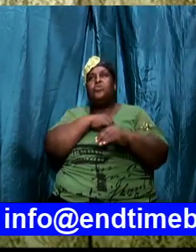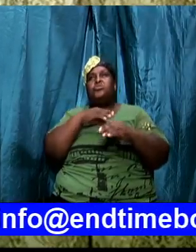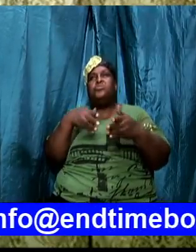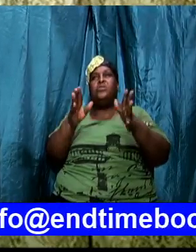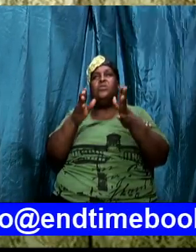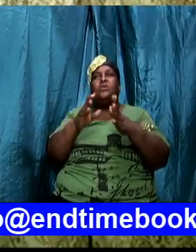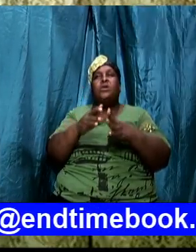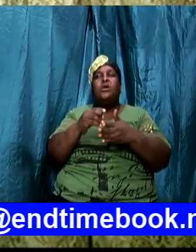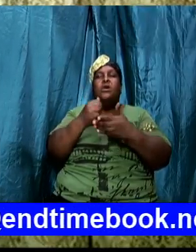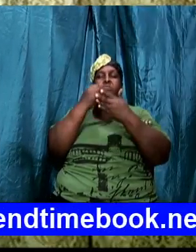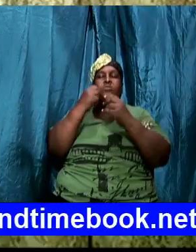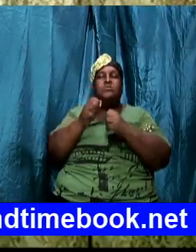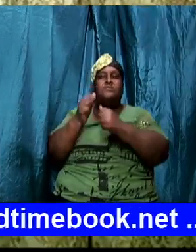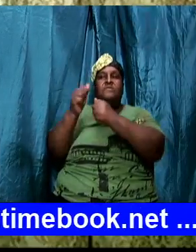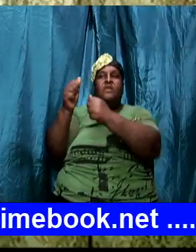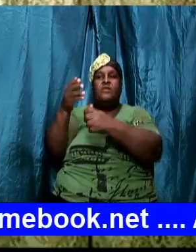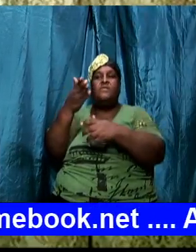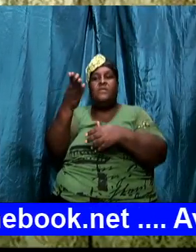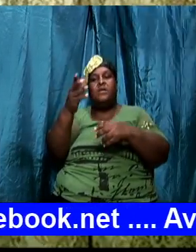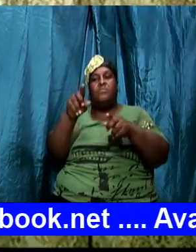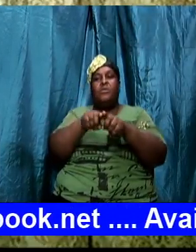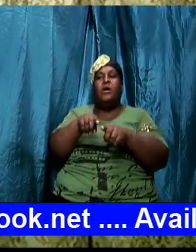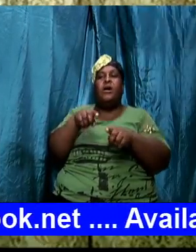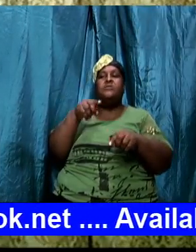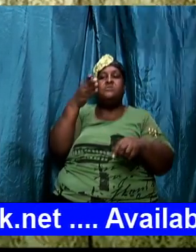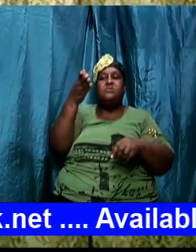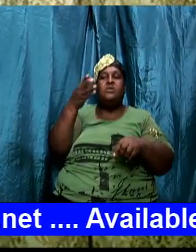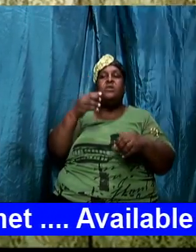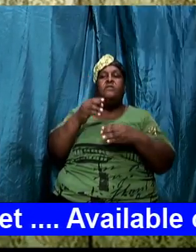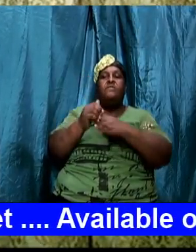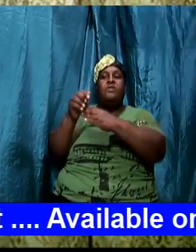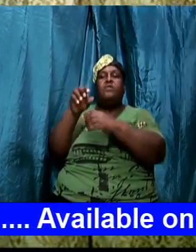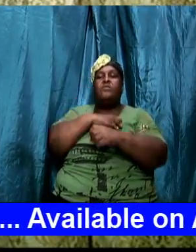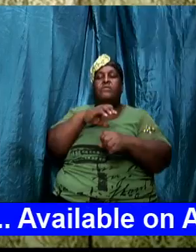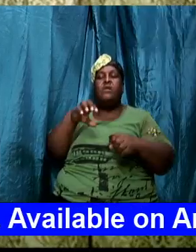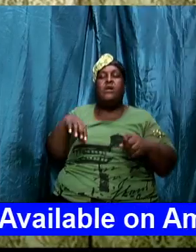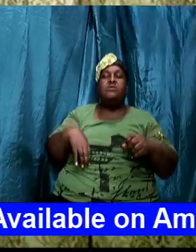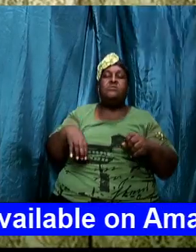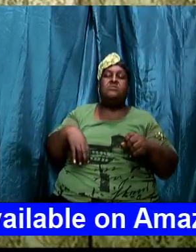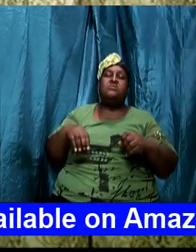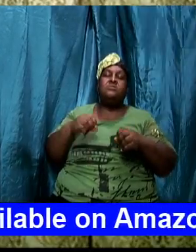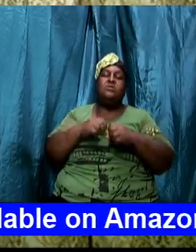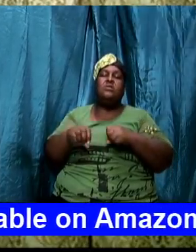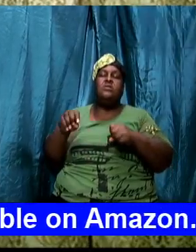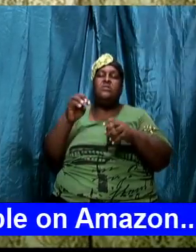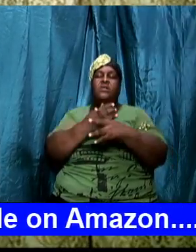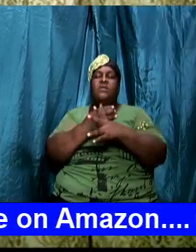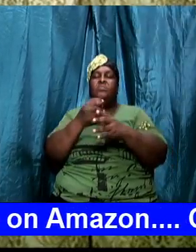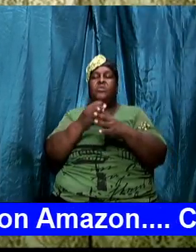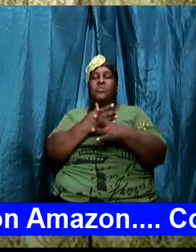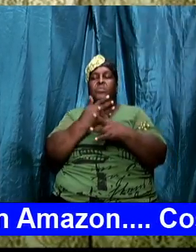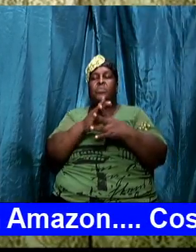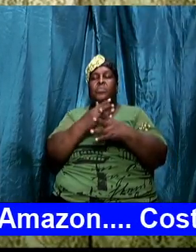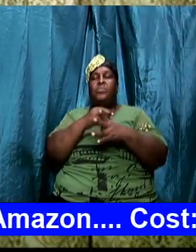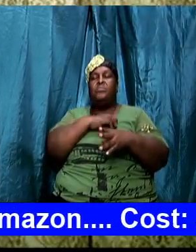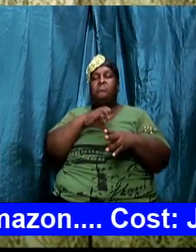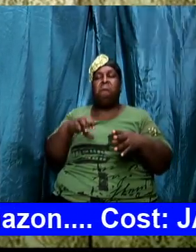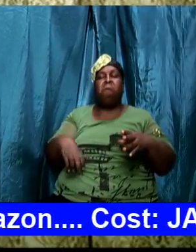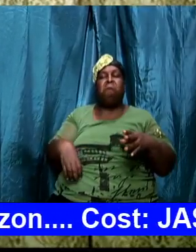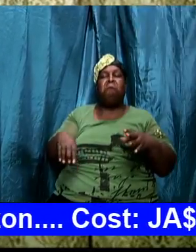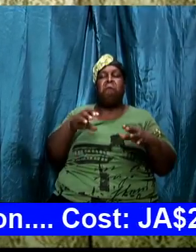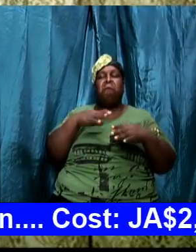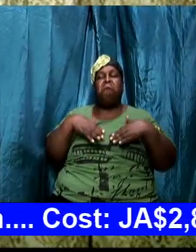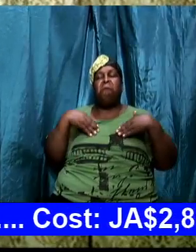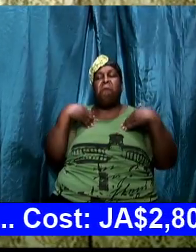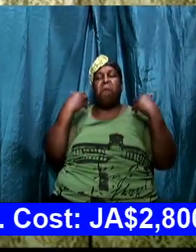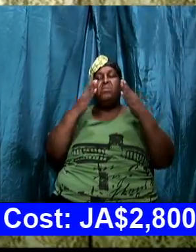they follow Christ. I pray for those who are the middle-aged in our midst. They straddle the gap between the elders and the youngsters. I